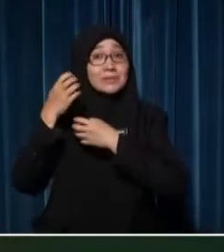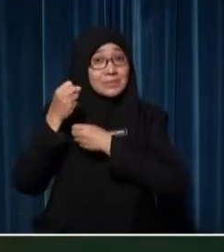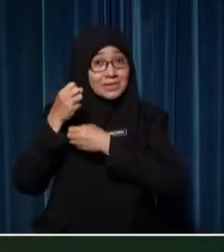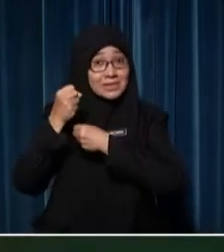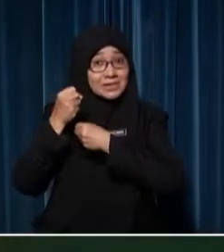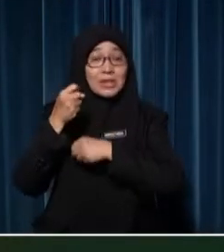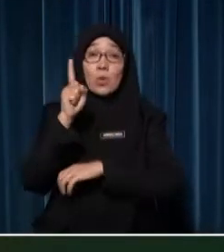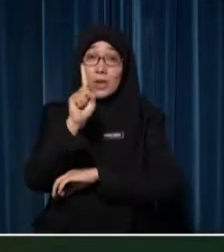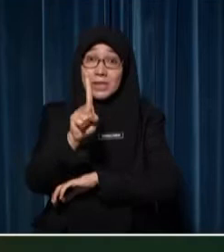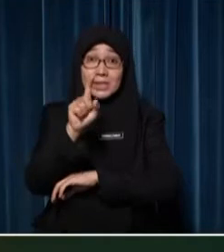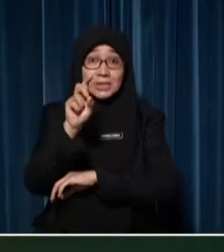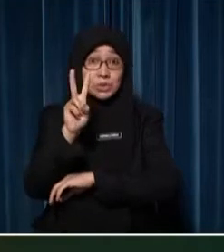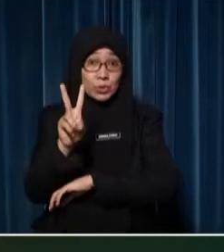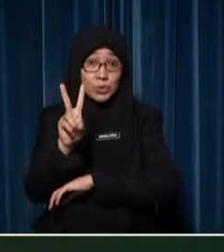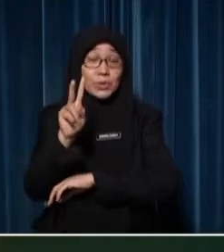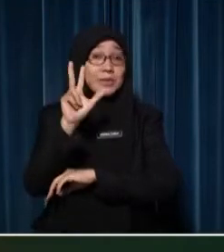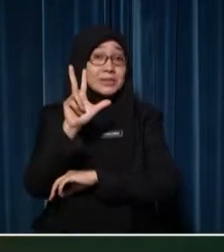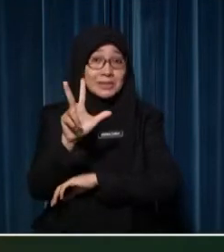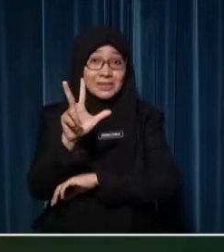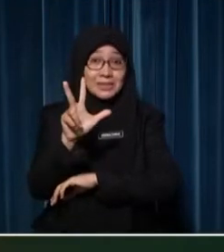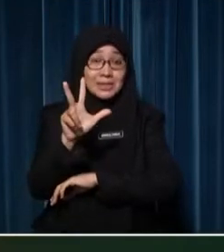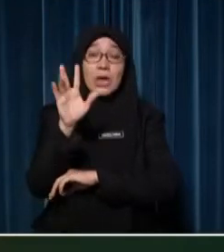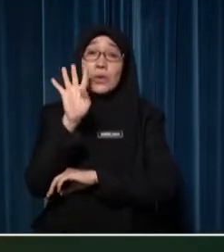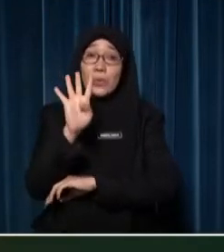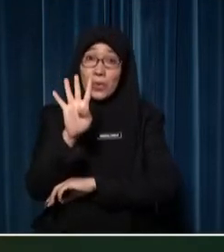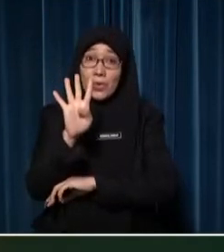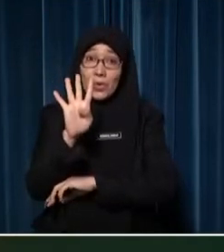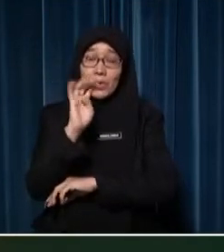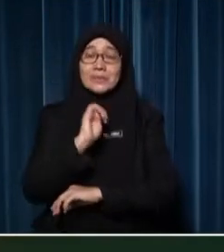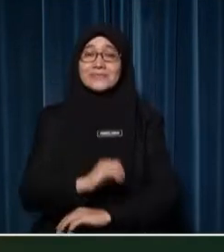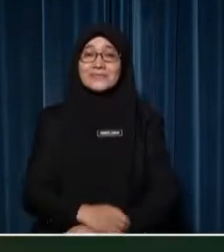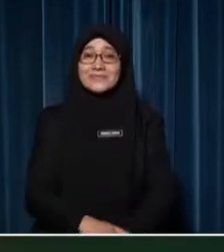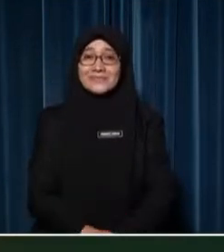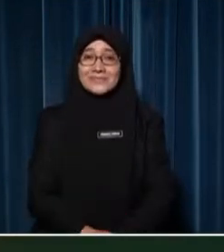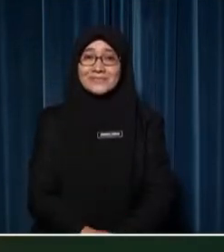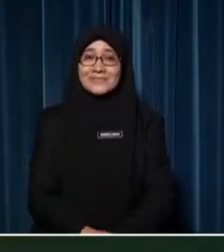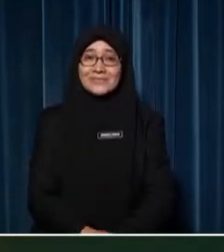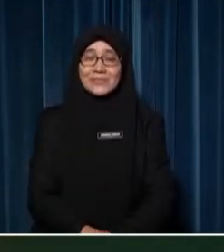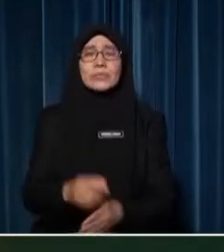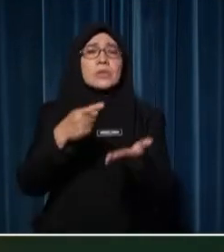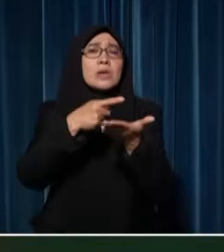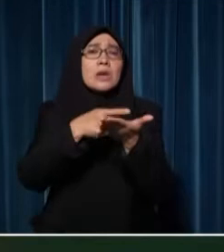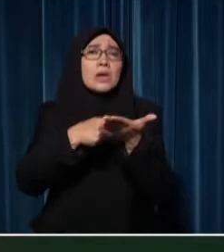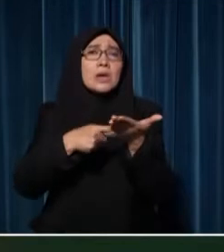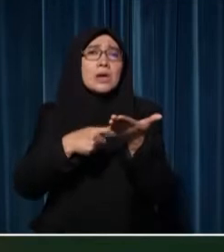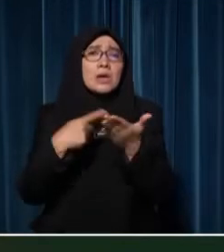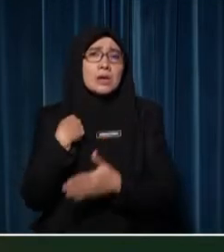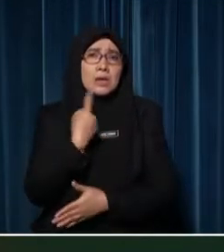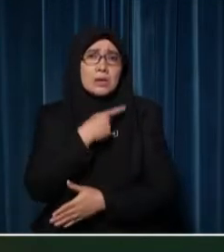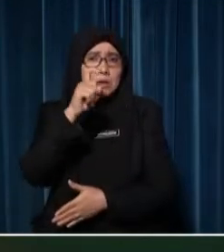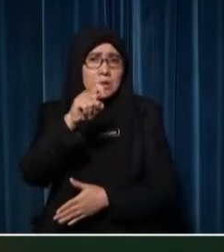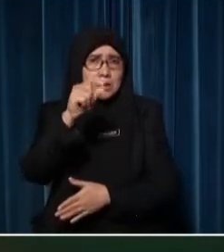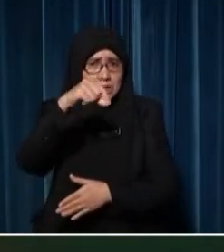1, 2, 3, 4. What should we write first?